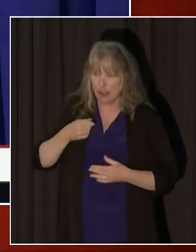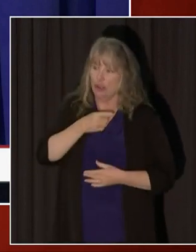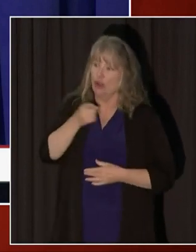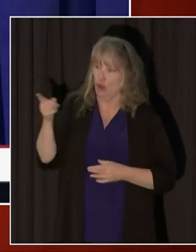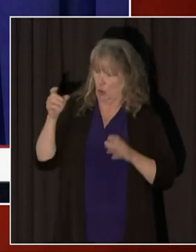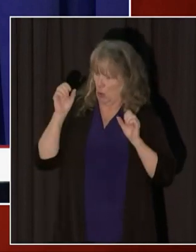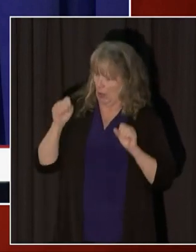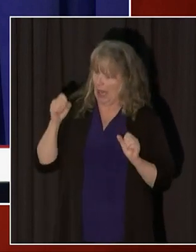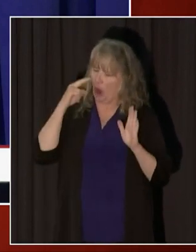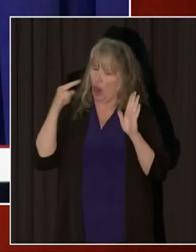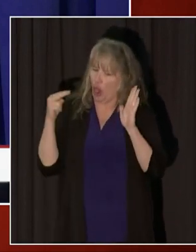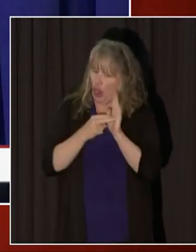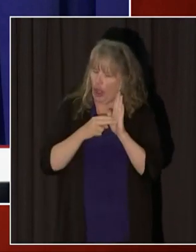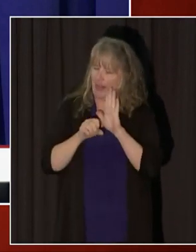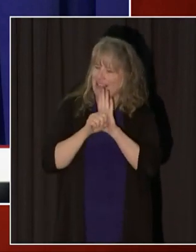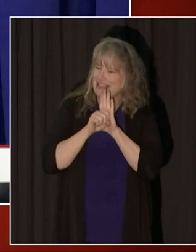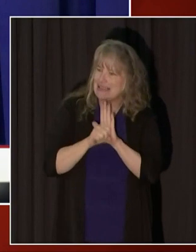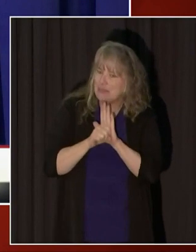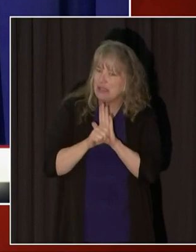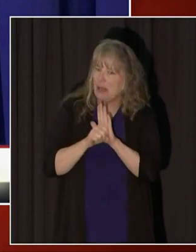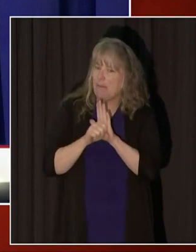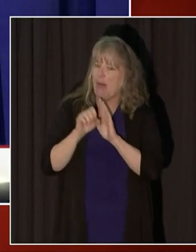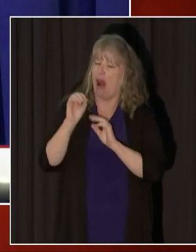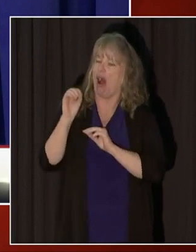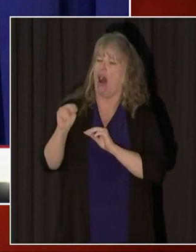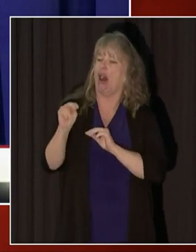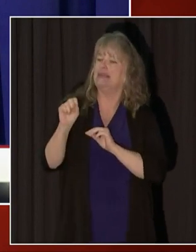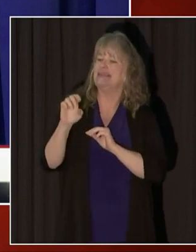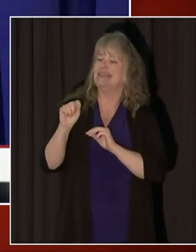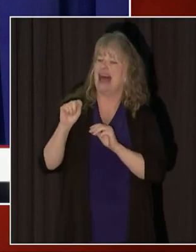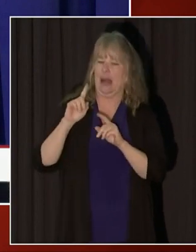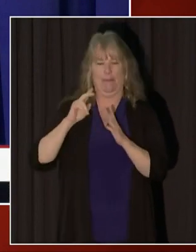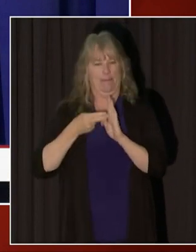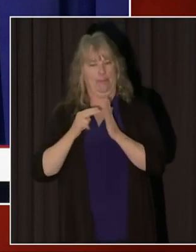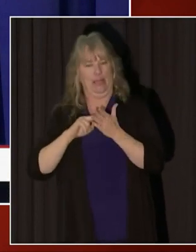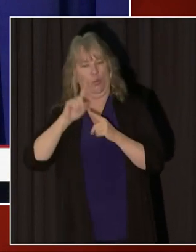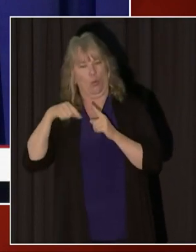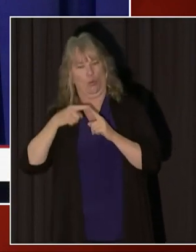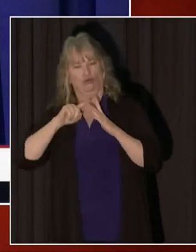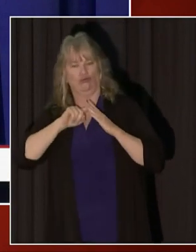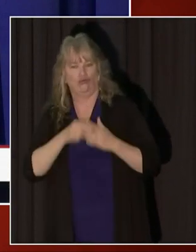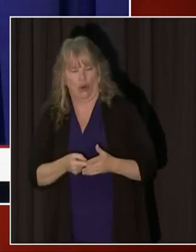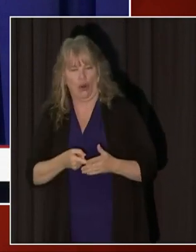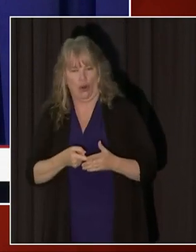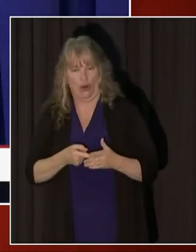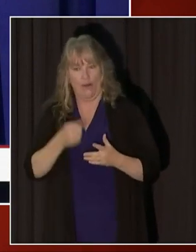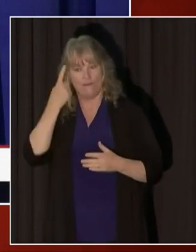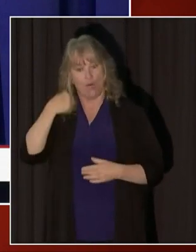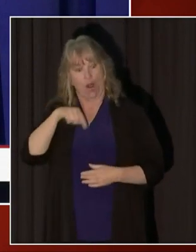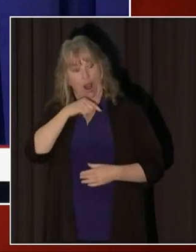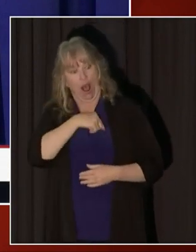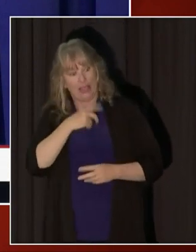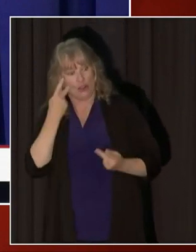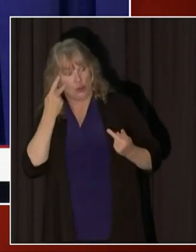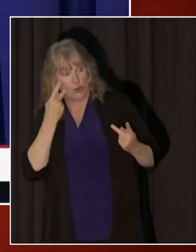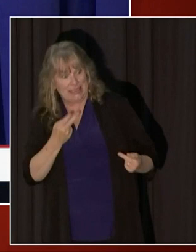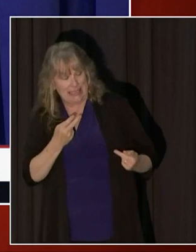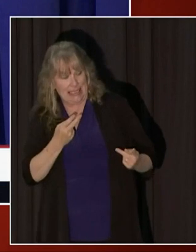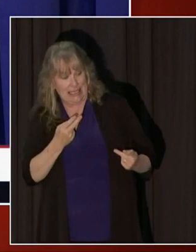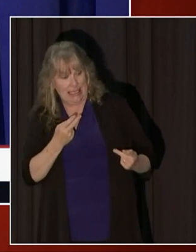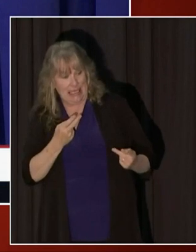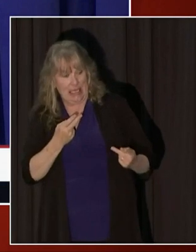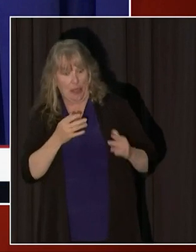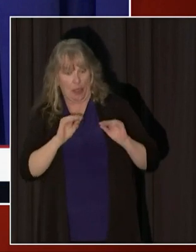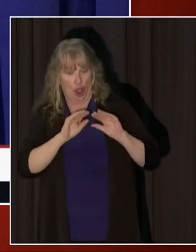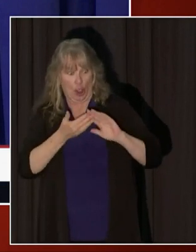at the symptom onset for the district. So for us to be able to see a sustained decrease in community spread,